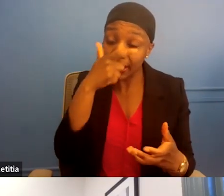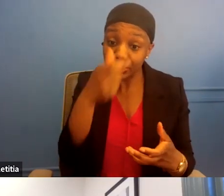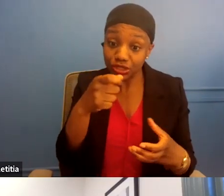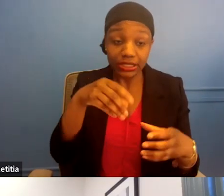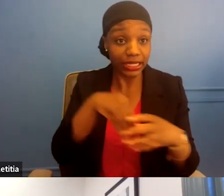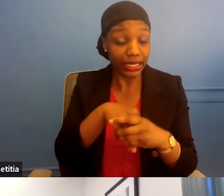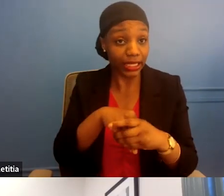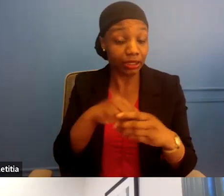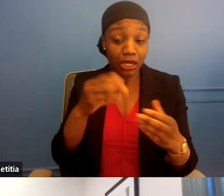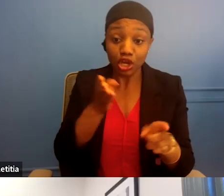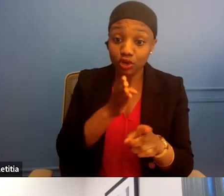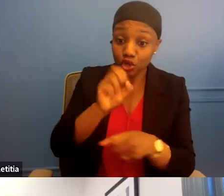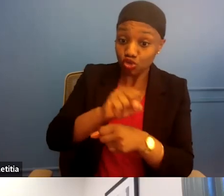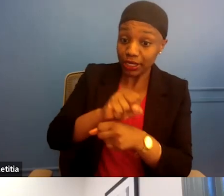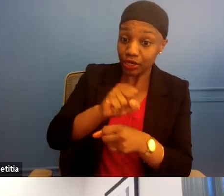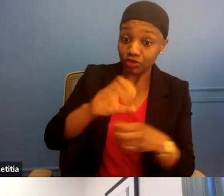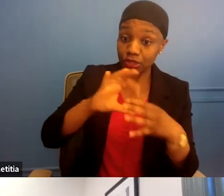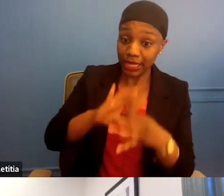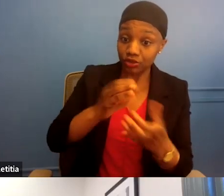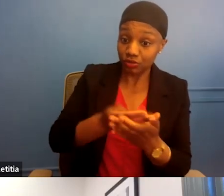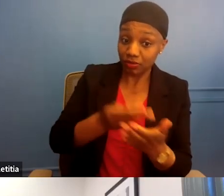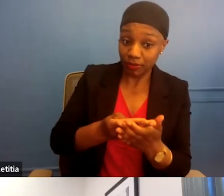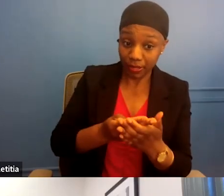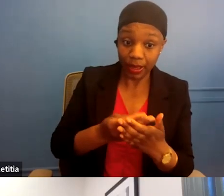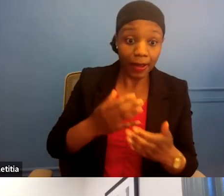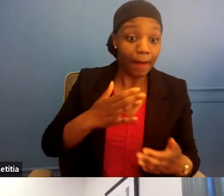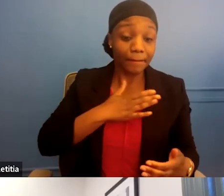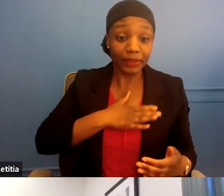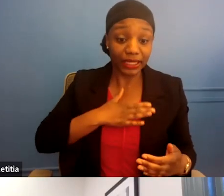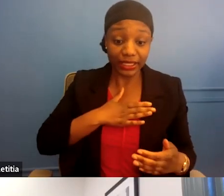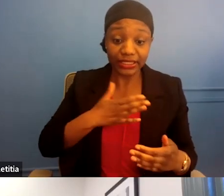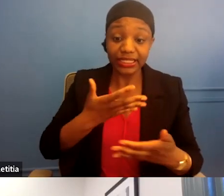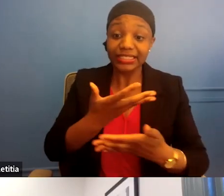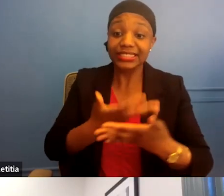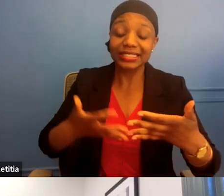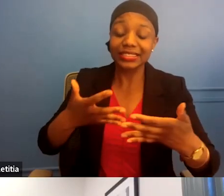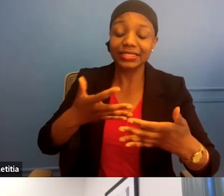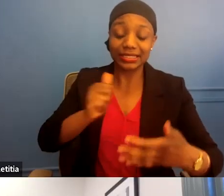in finance, please feel free to self-schedule in Handshake or call